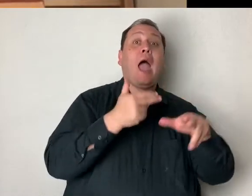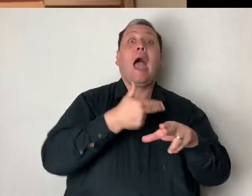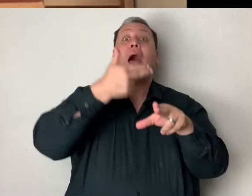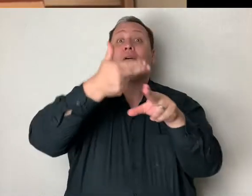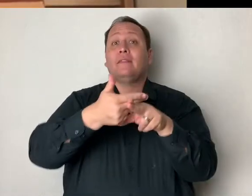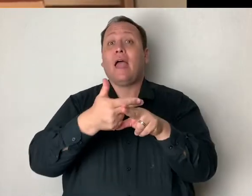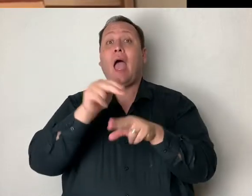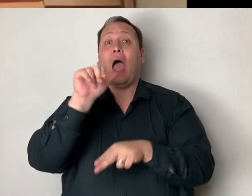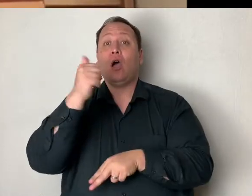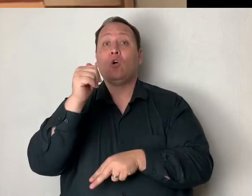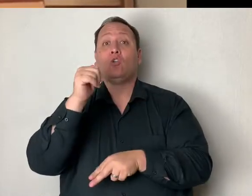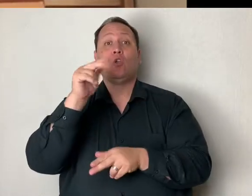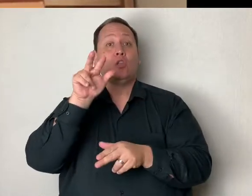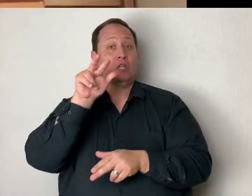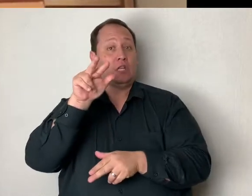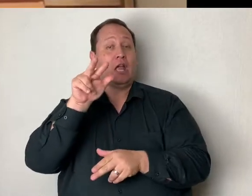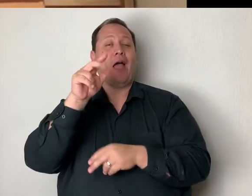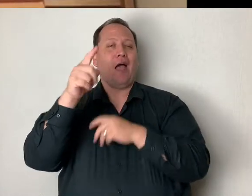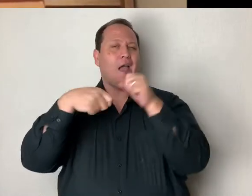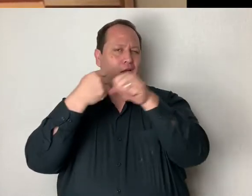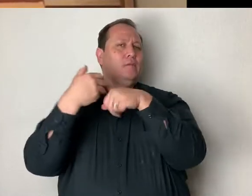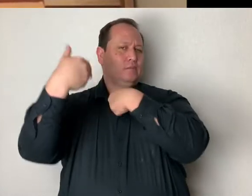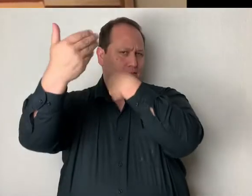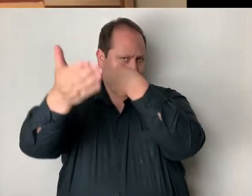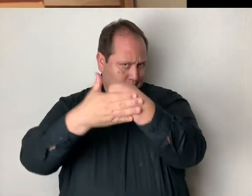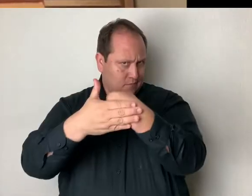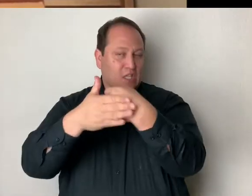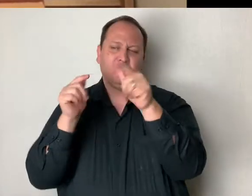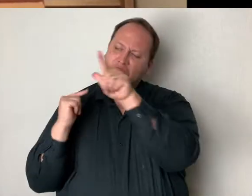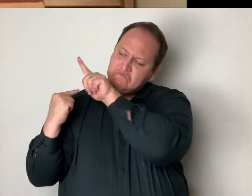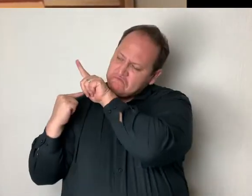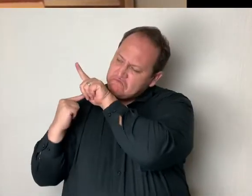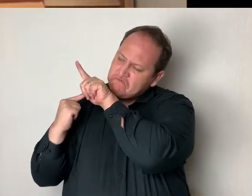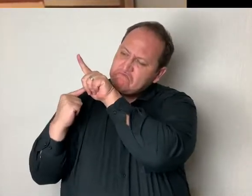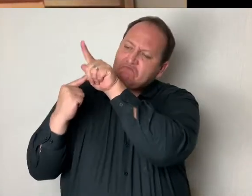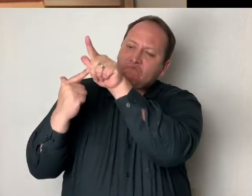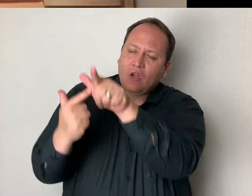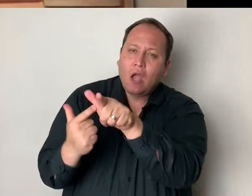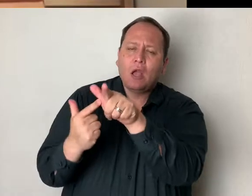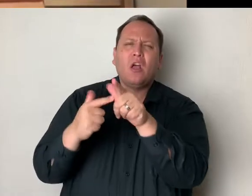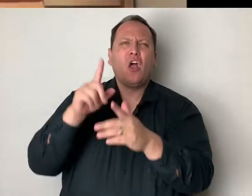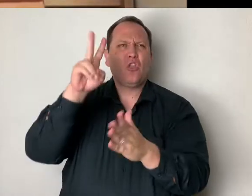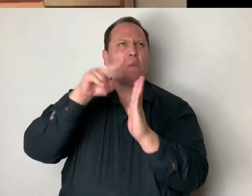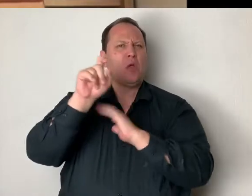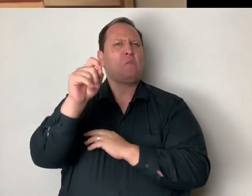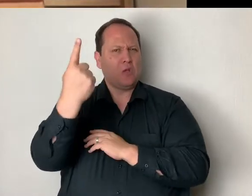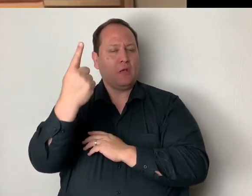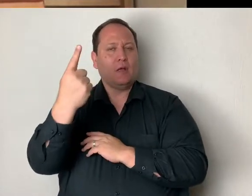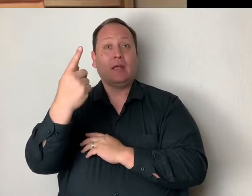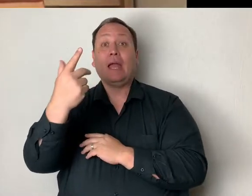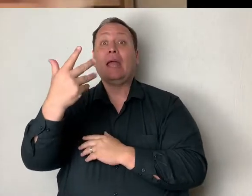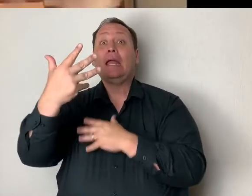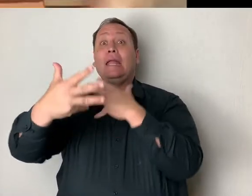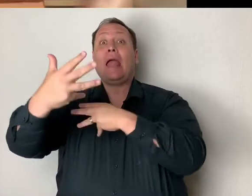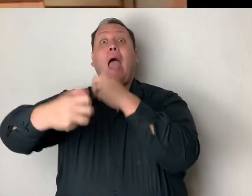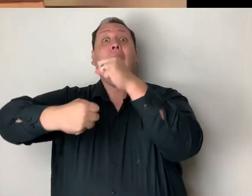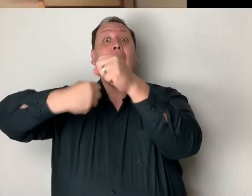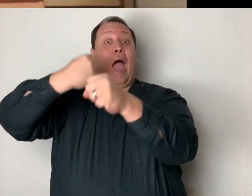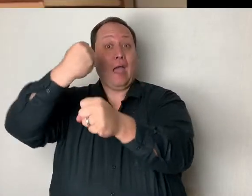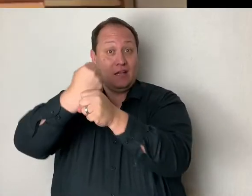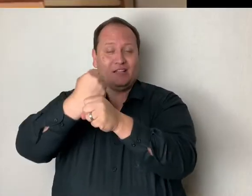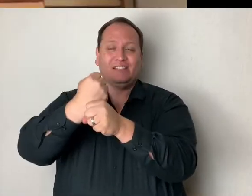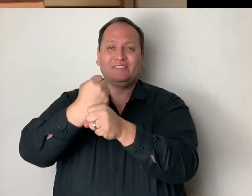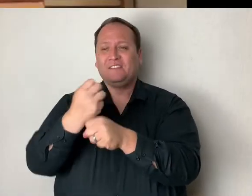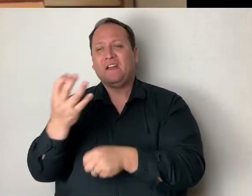year. That date, August 18, 2021, is the 50th anniversary of Borderfield